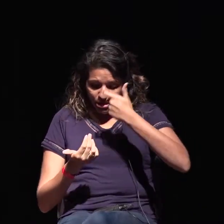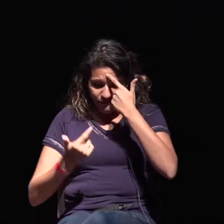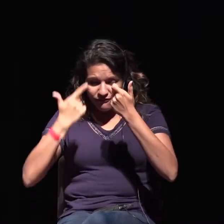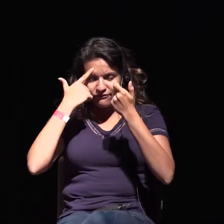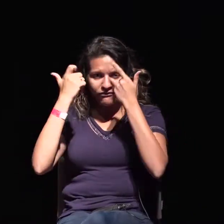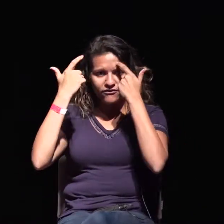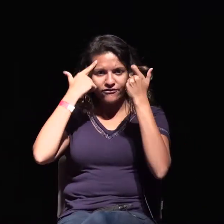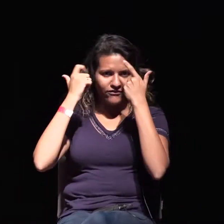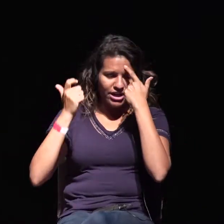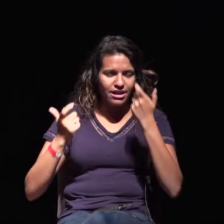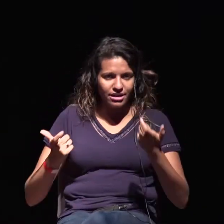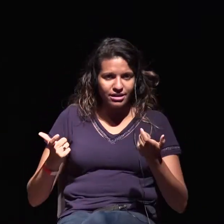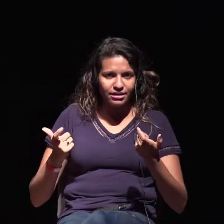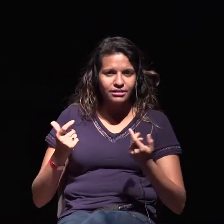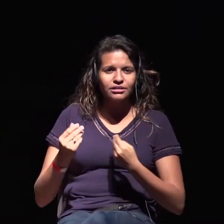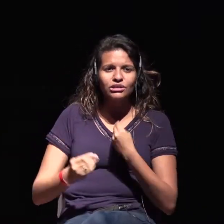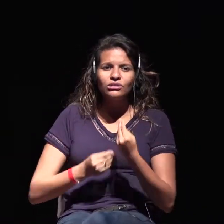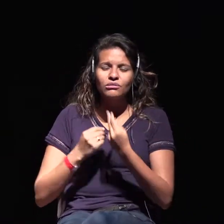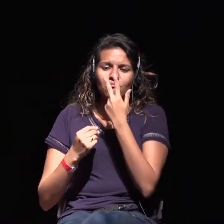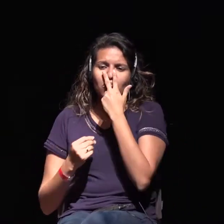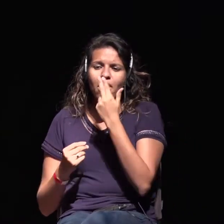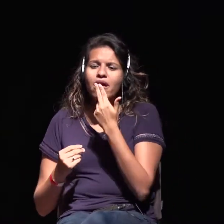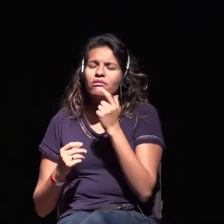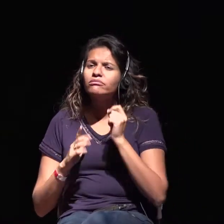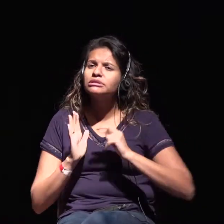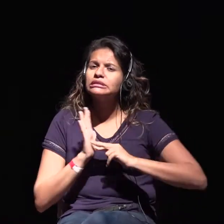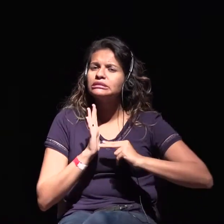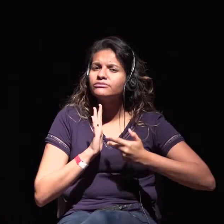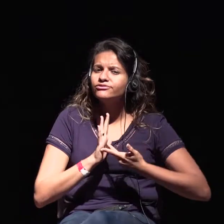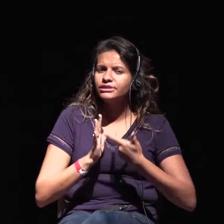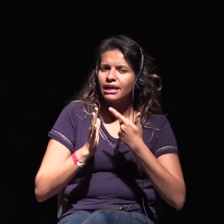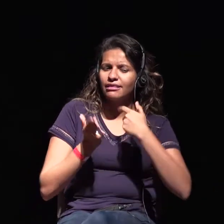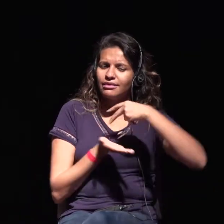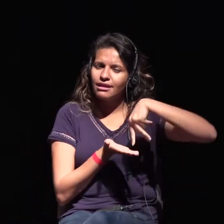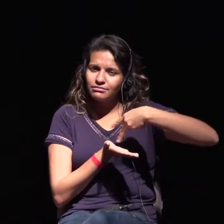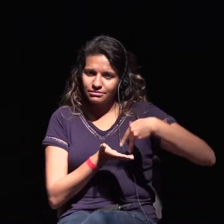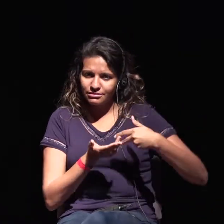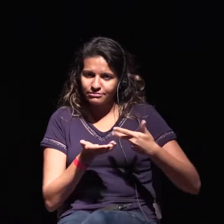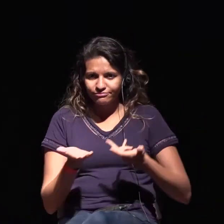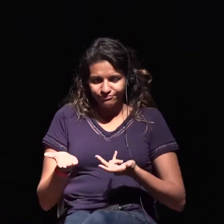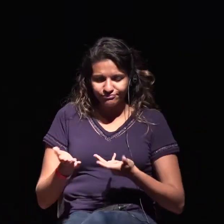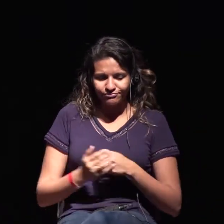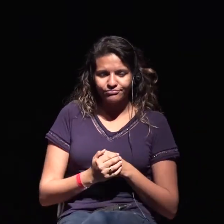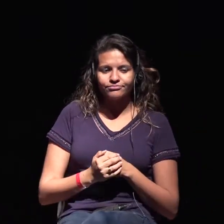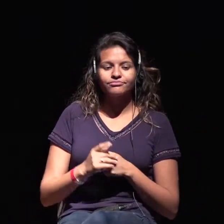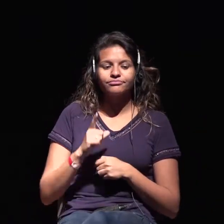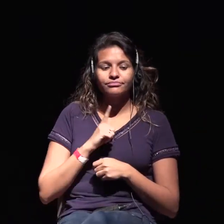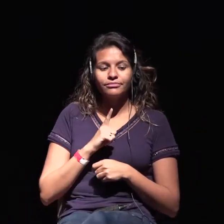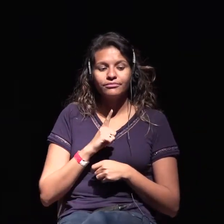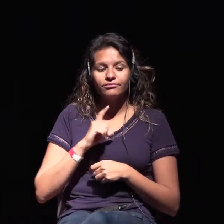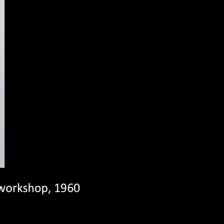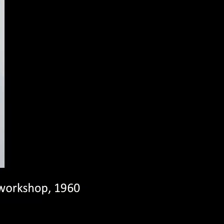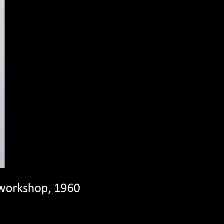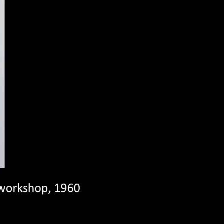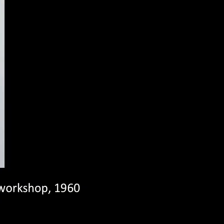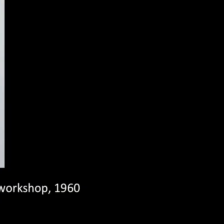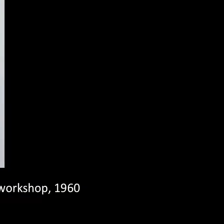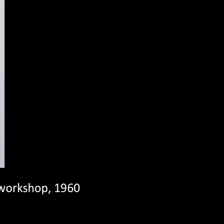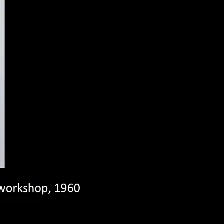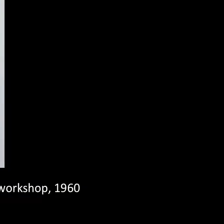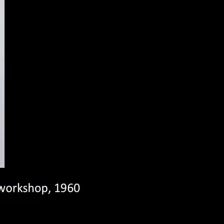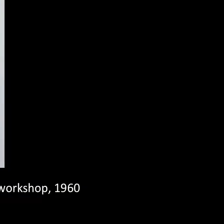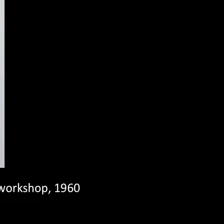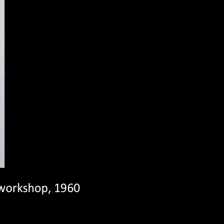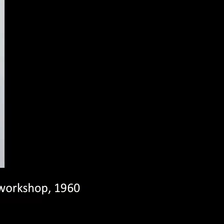as Watering Place, which you see here, from 1960, whose two concentric circles bisected by spoke-like